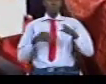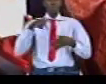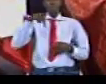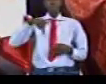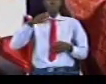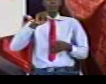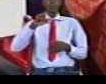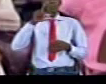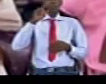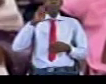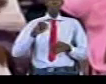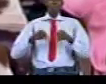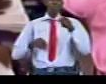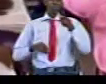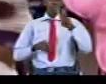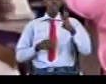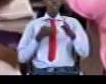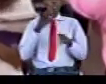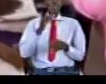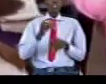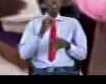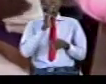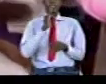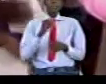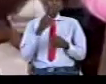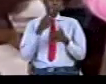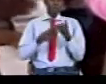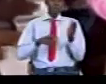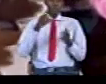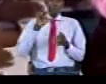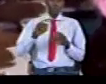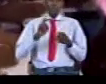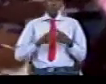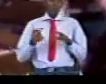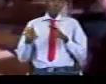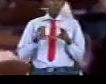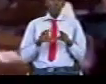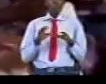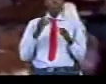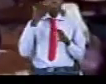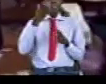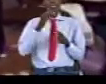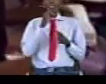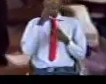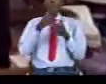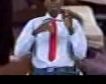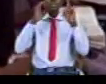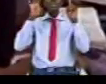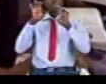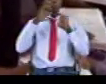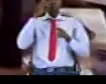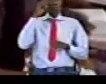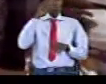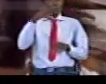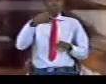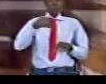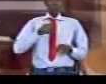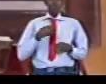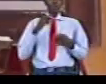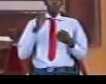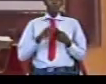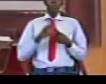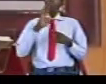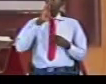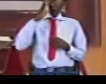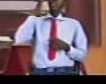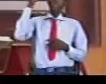a commitment it takes for us to get to heaven, for you, for me, for us to get to heaven, dedication. Look at